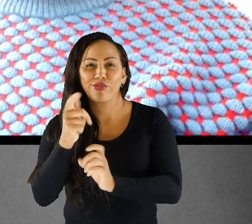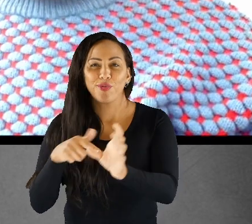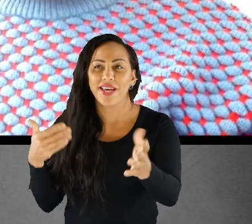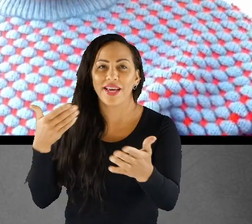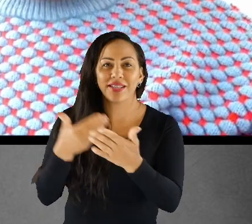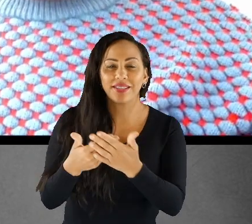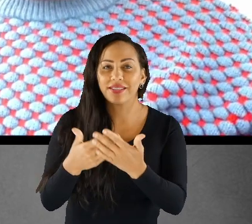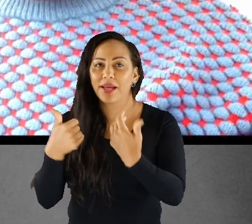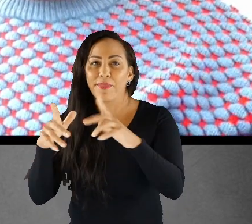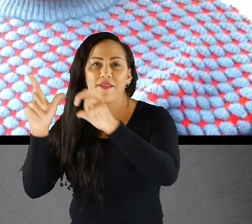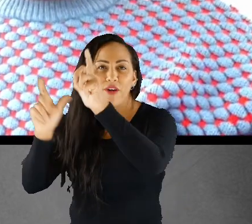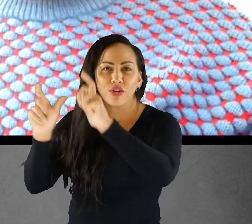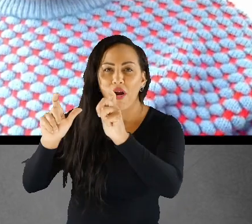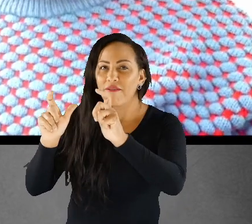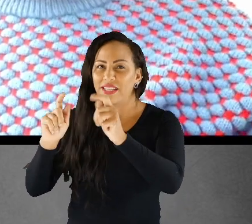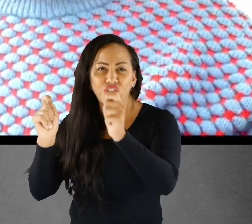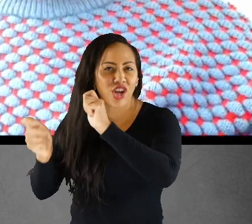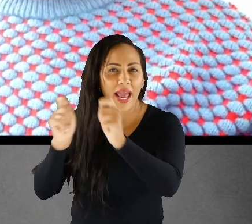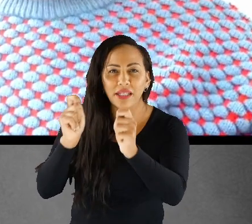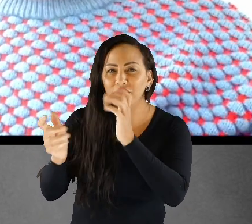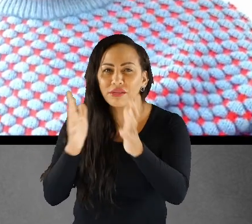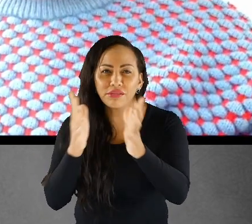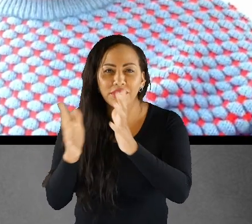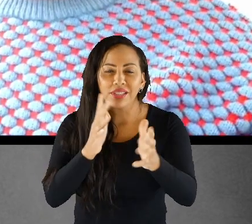you're photographing and so on?